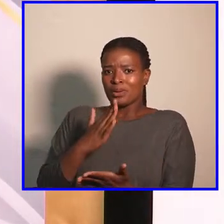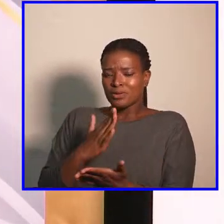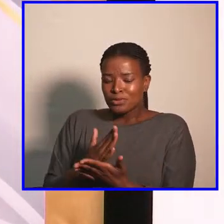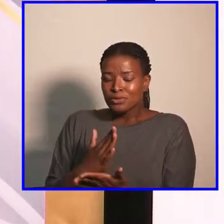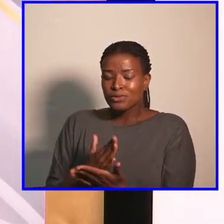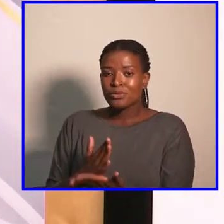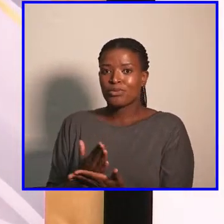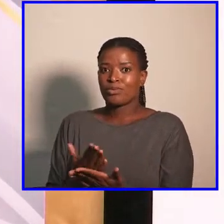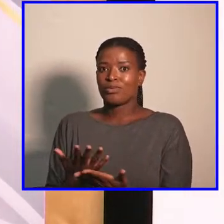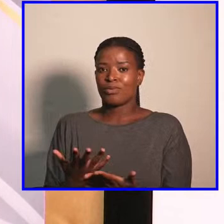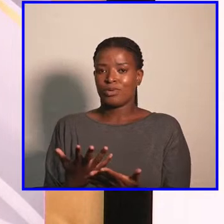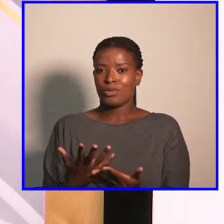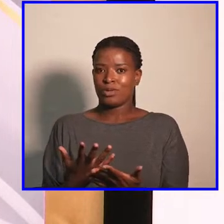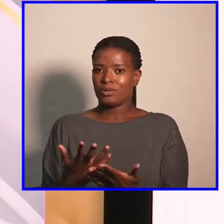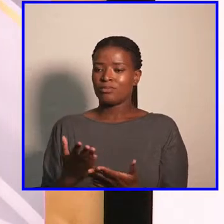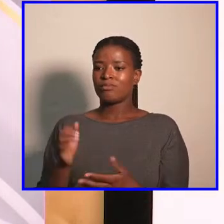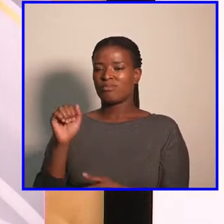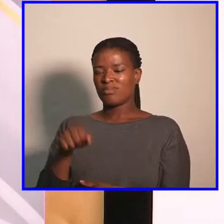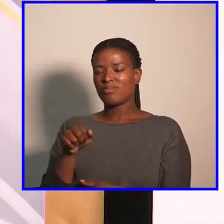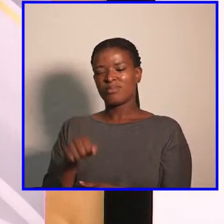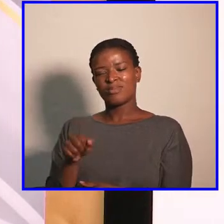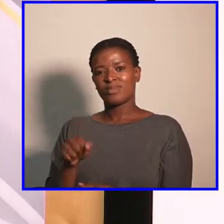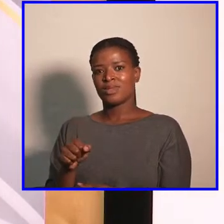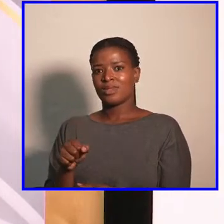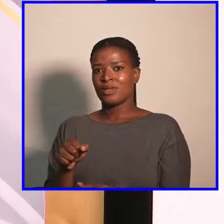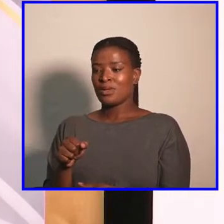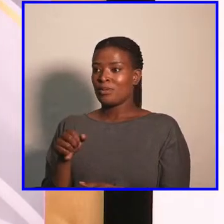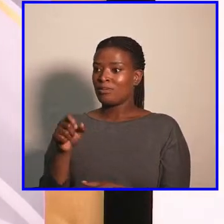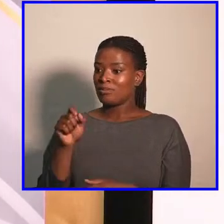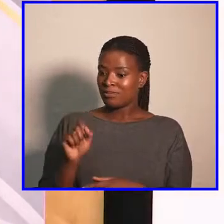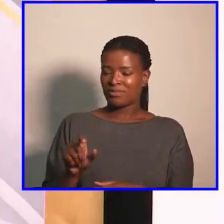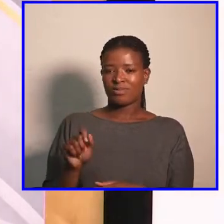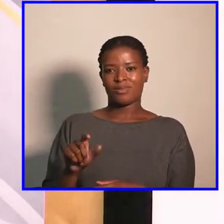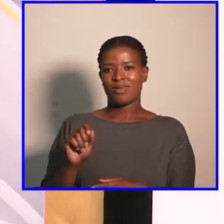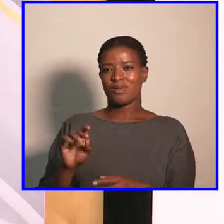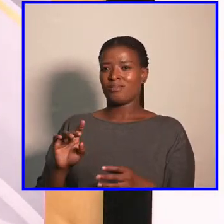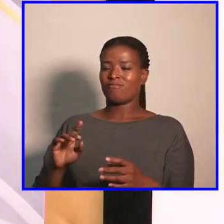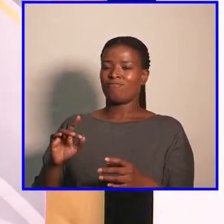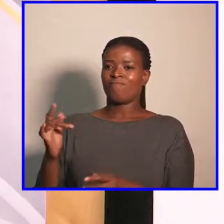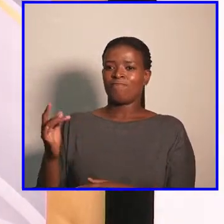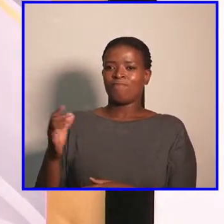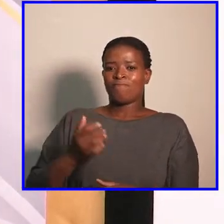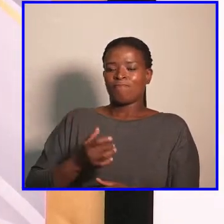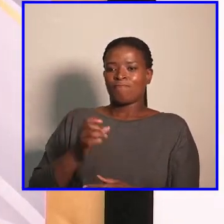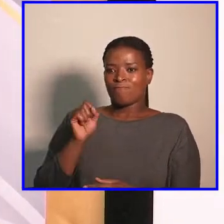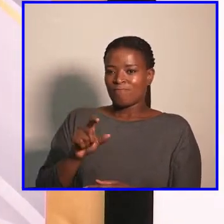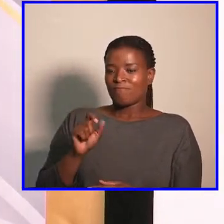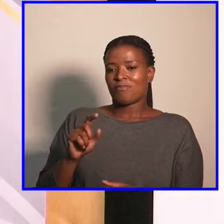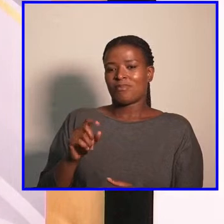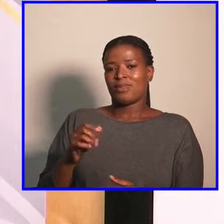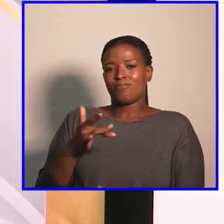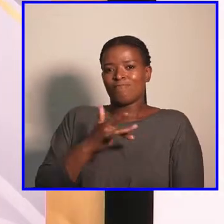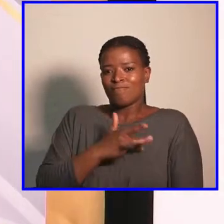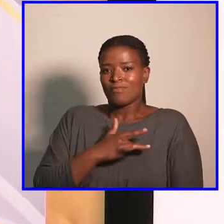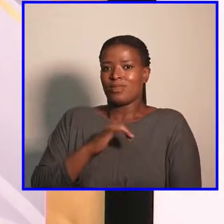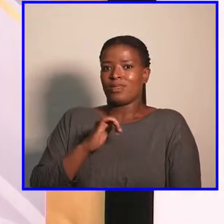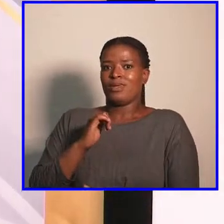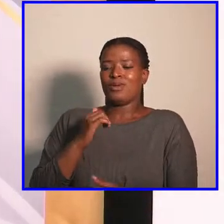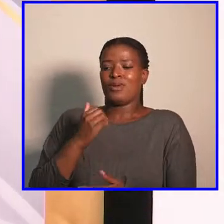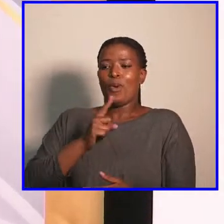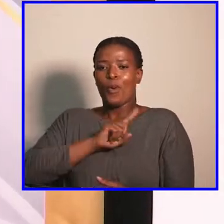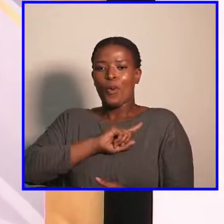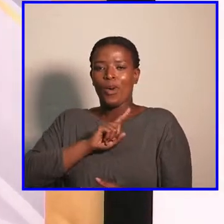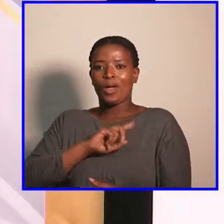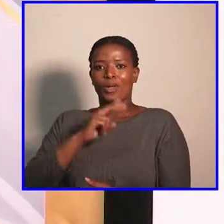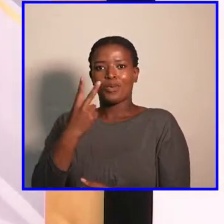that indeed we mark this occasion, the 25th year